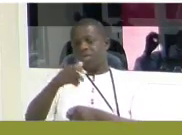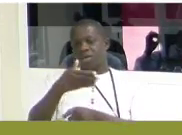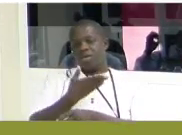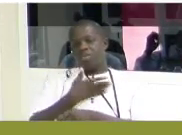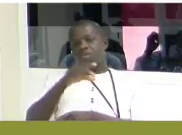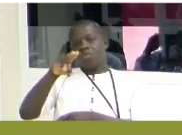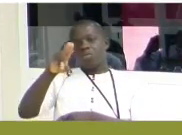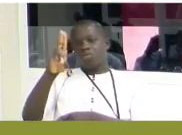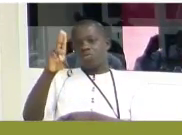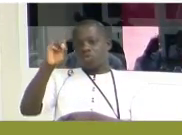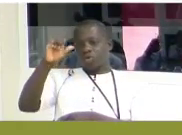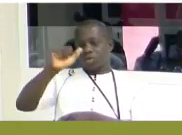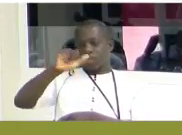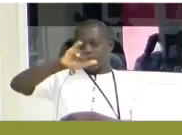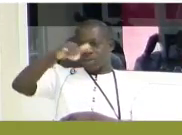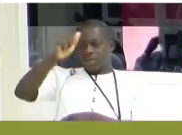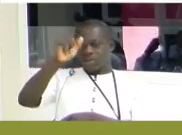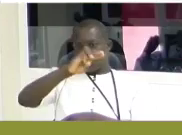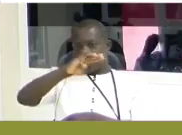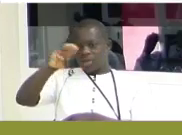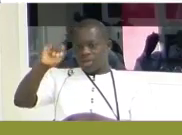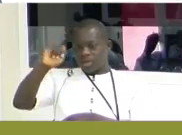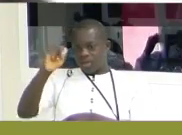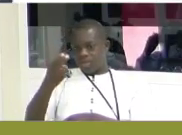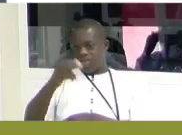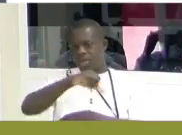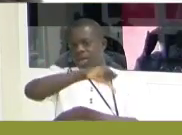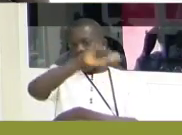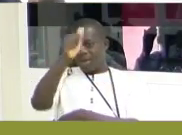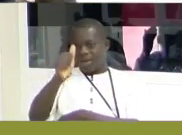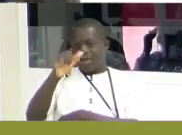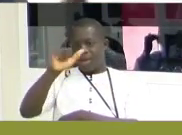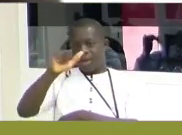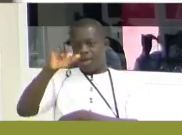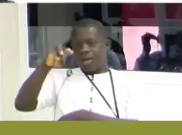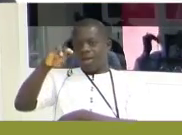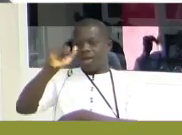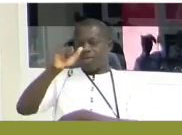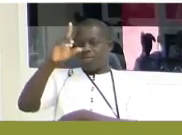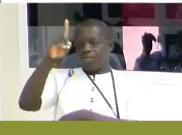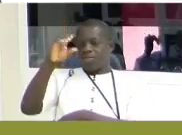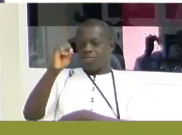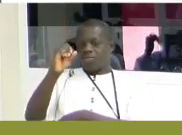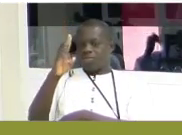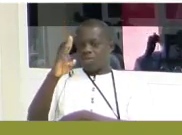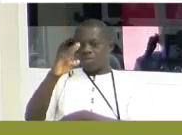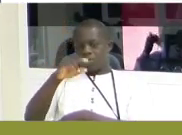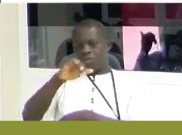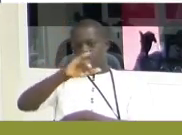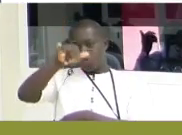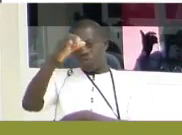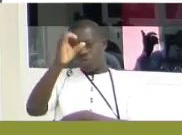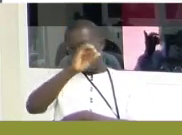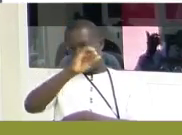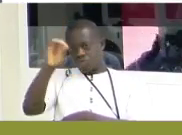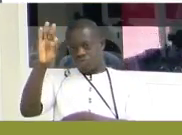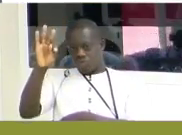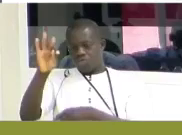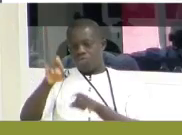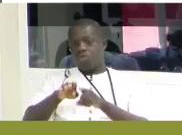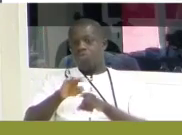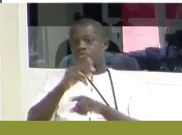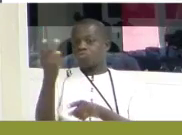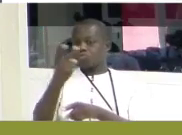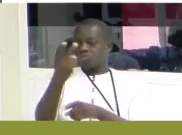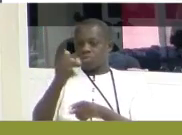Diouf too was one of the bodyguards. Then later on, Buba was telling us how he was arrested. He said he was at the State